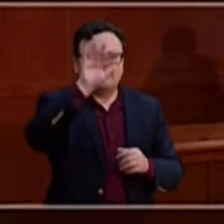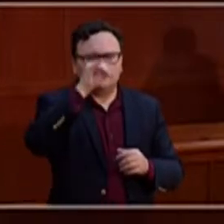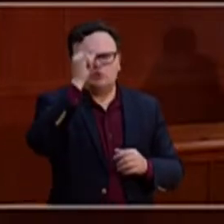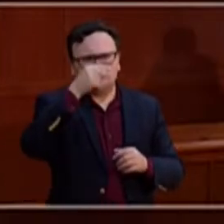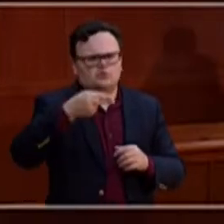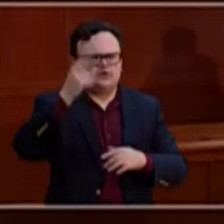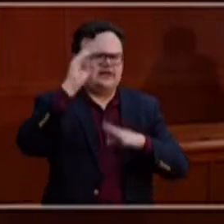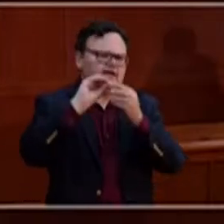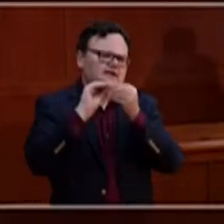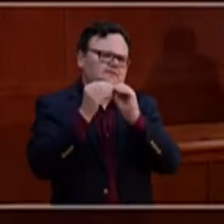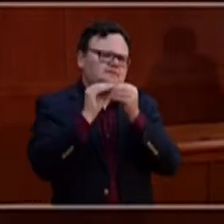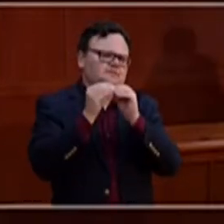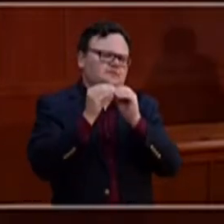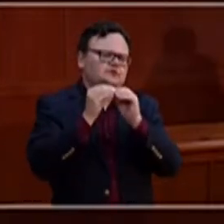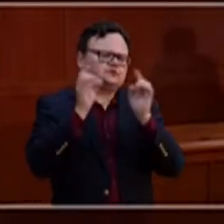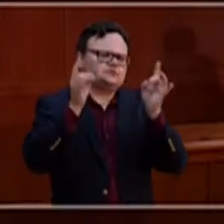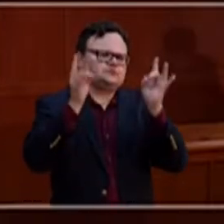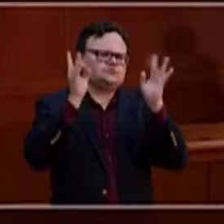numbers.